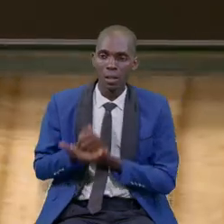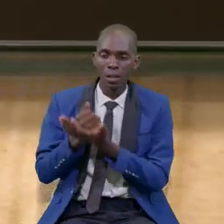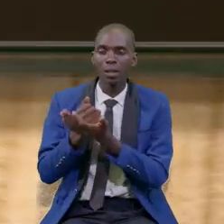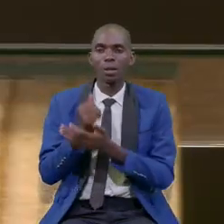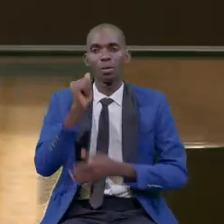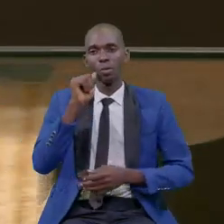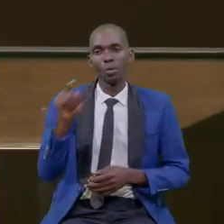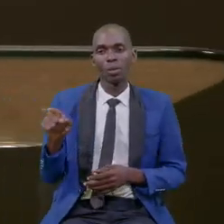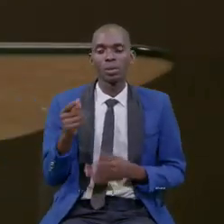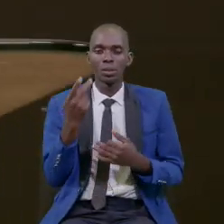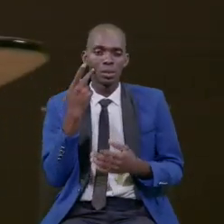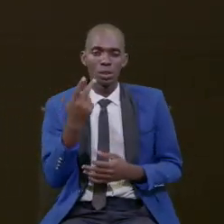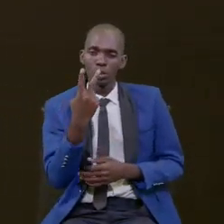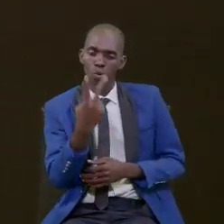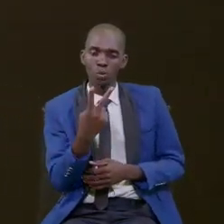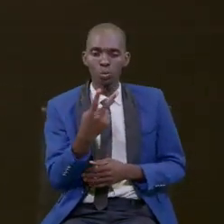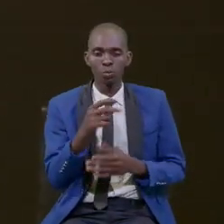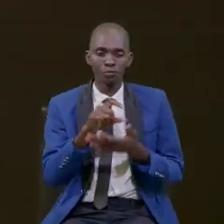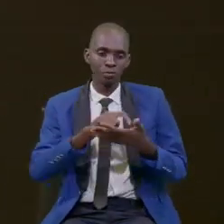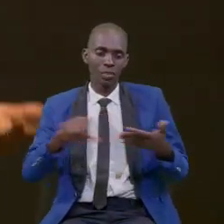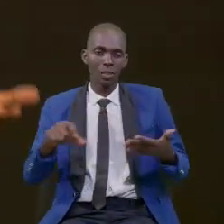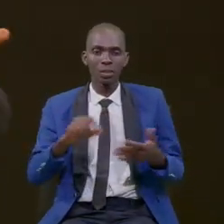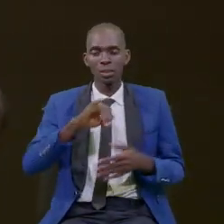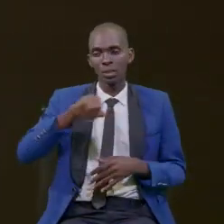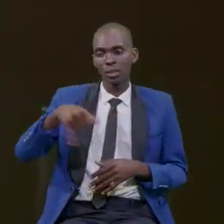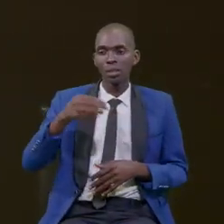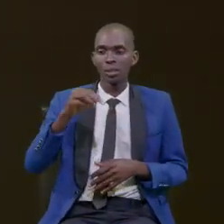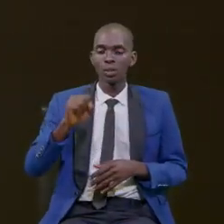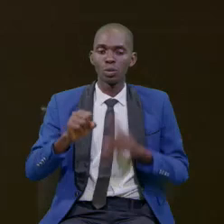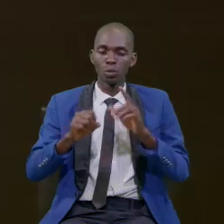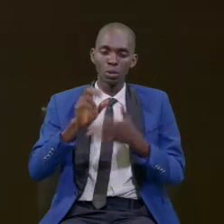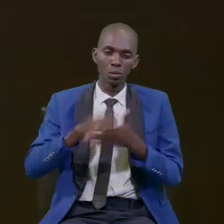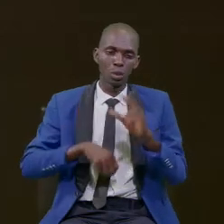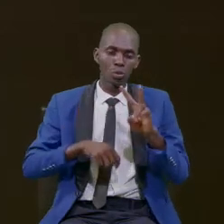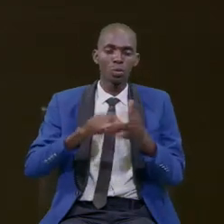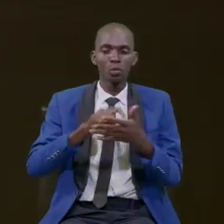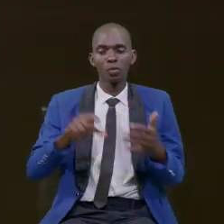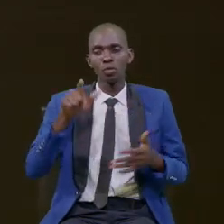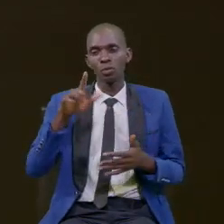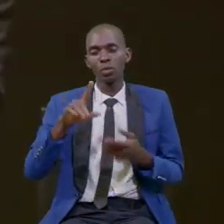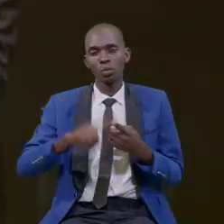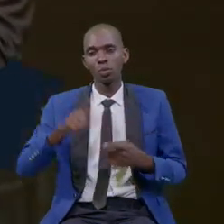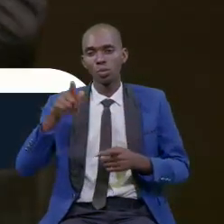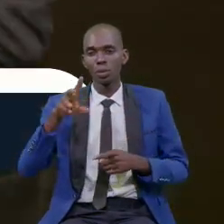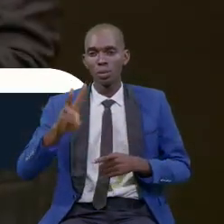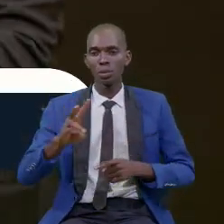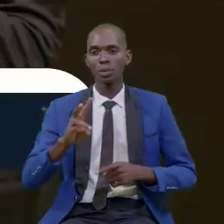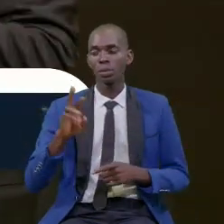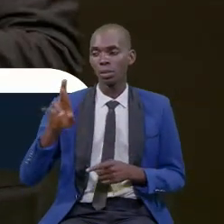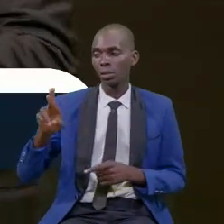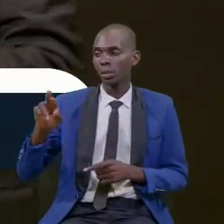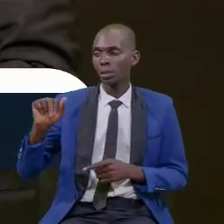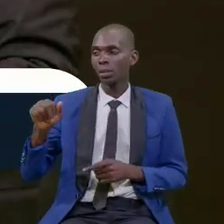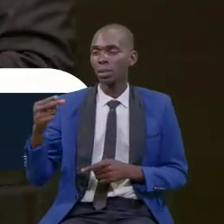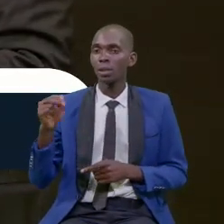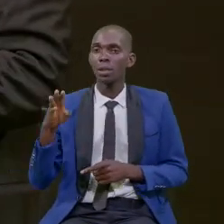at these two verses in James today. James chapter 2, verses 25 and 26. Rahab